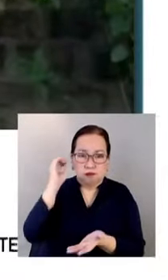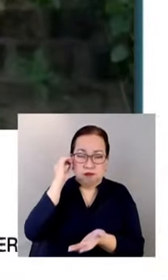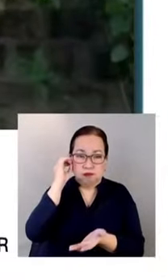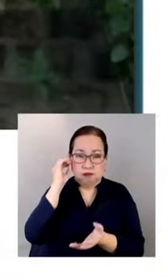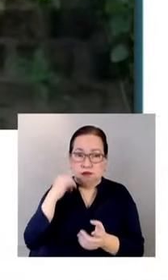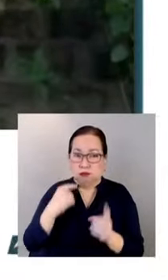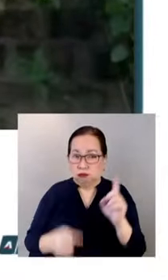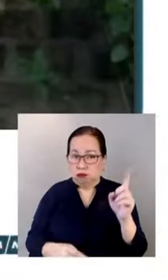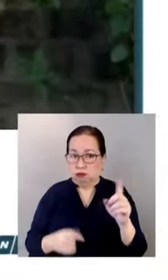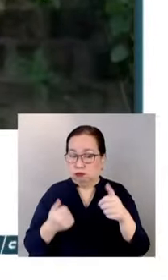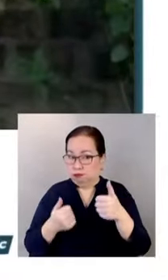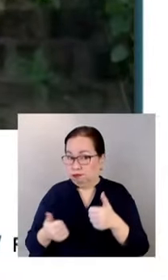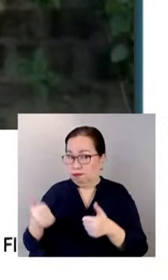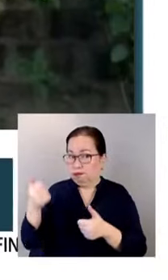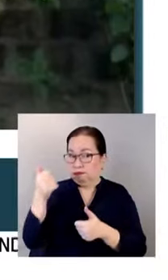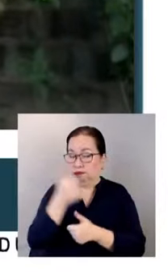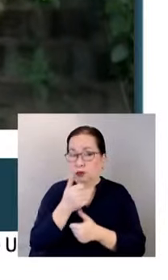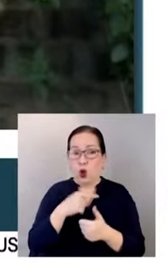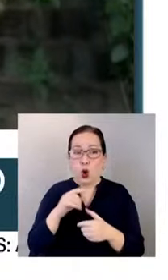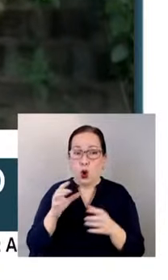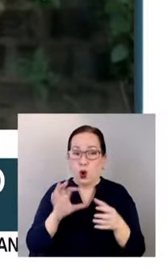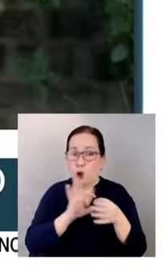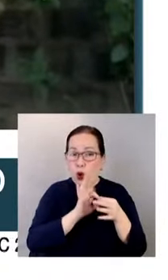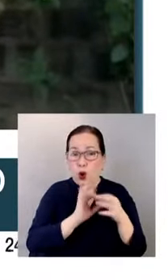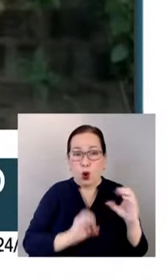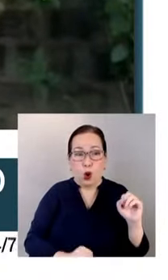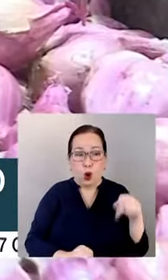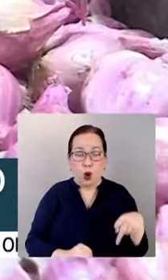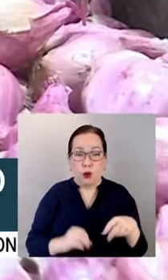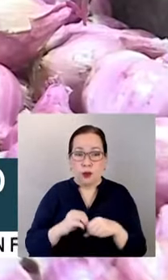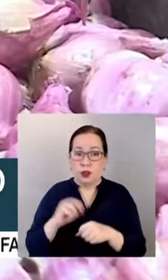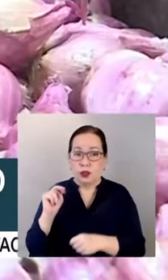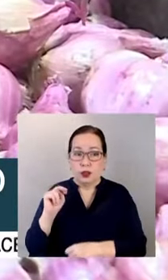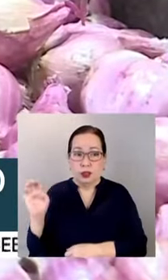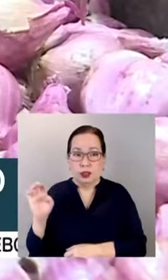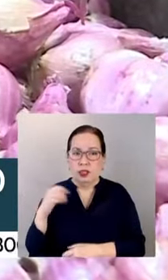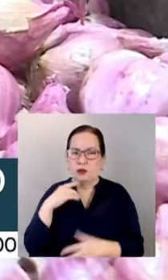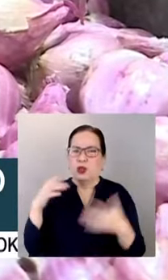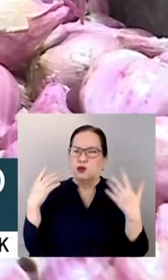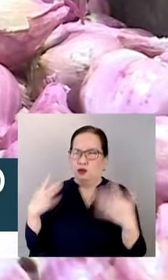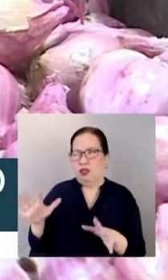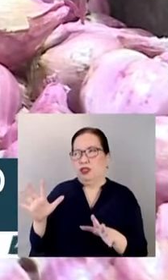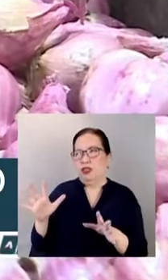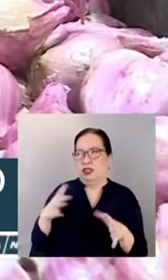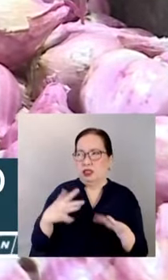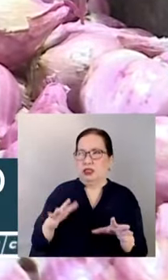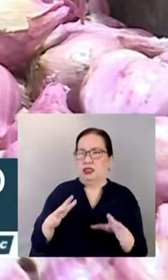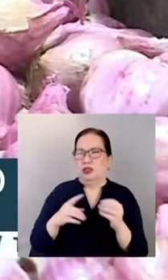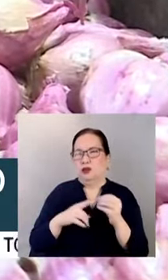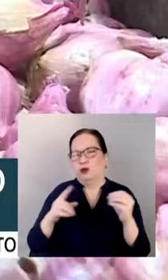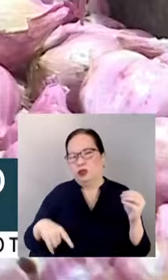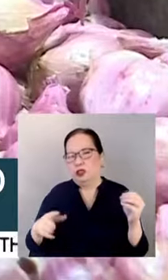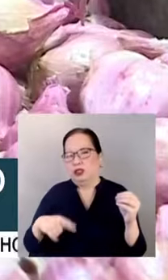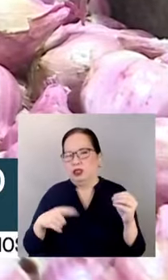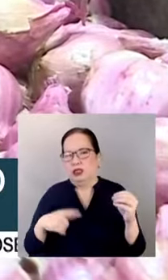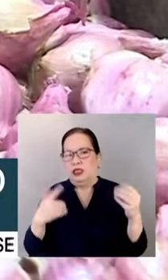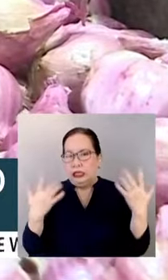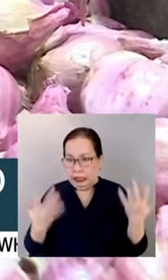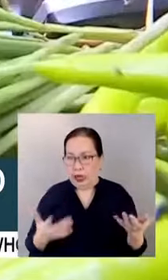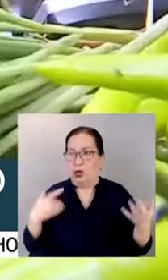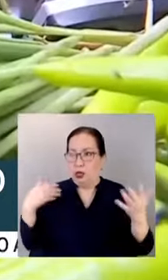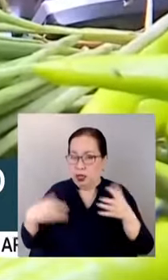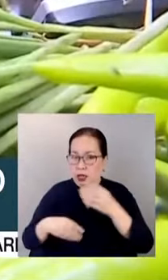producers cooperative in Nueva Ecija, says it's already too late for this, since the harvest of onions by local farmers would have already been done by the